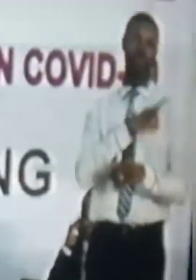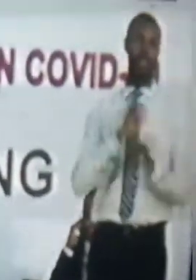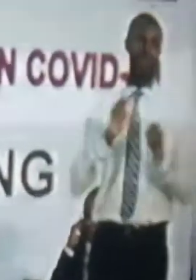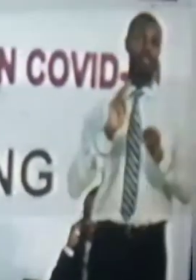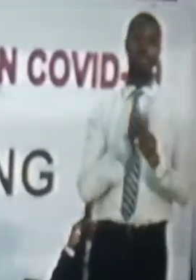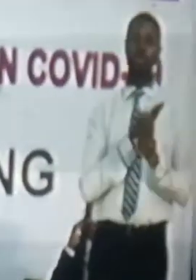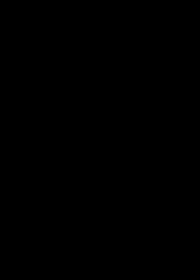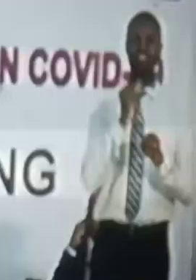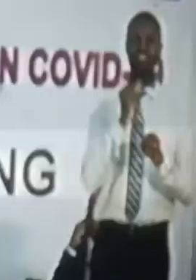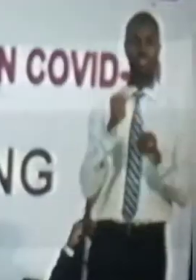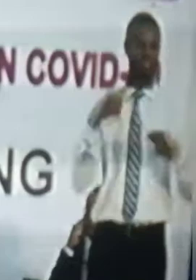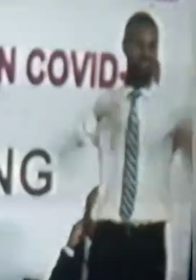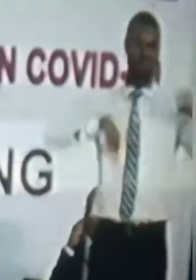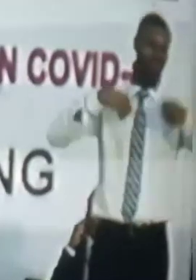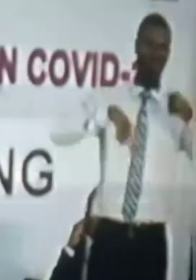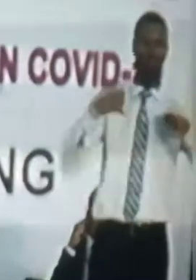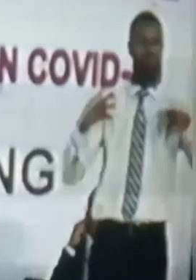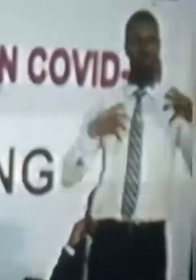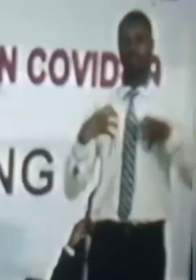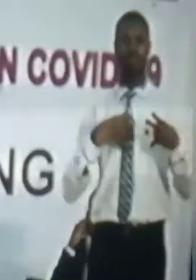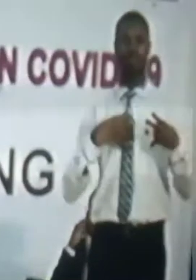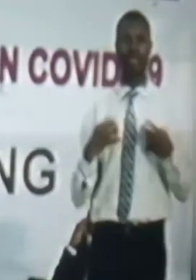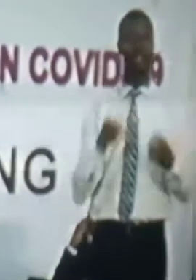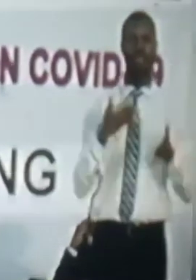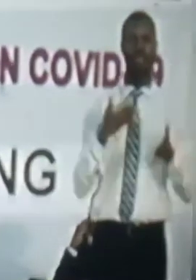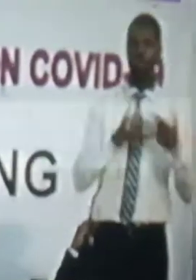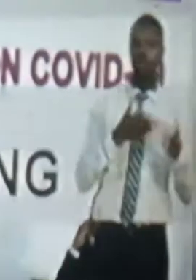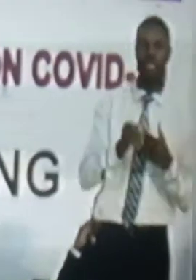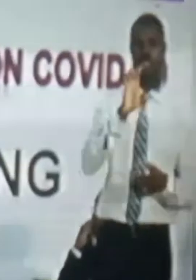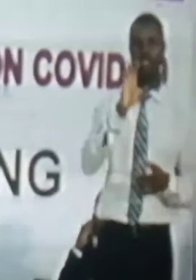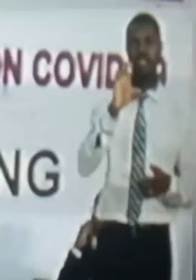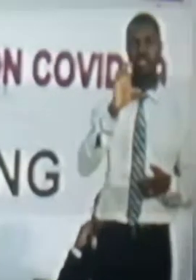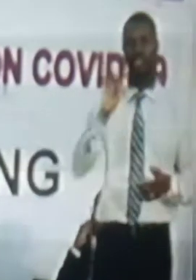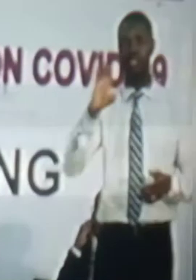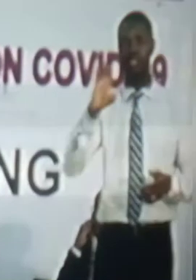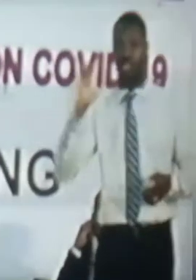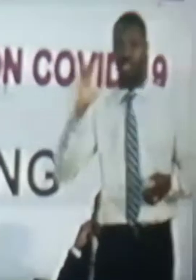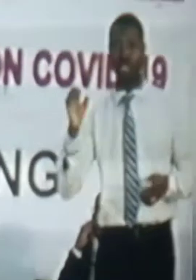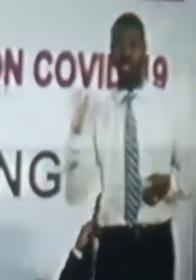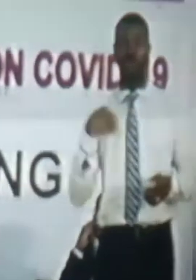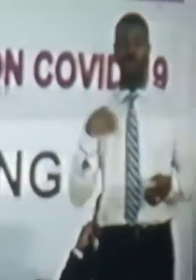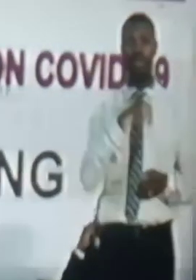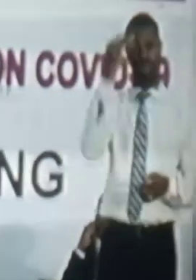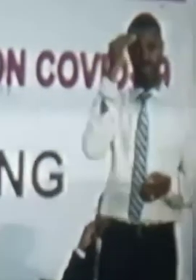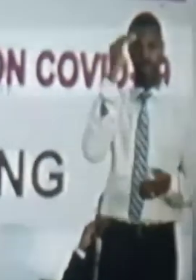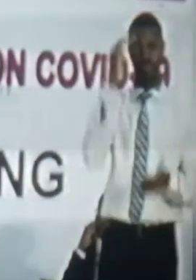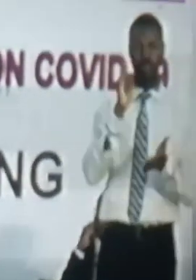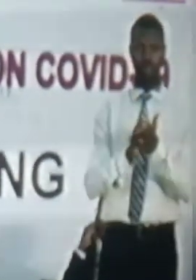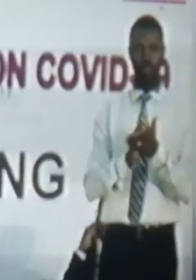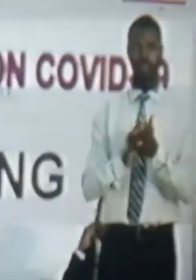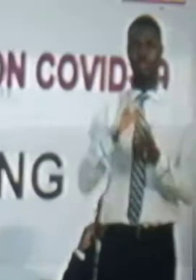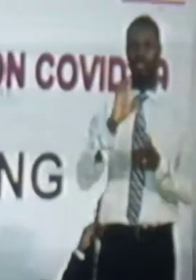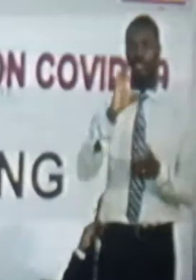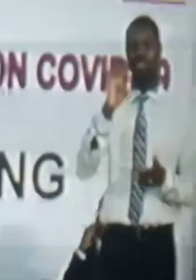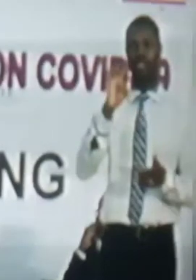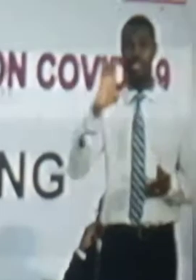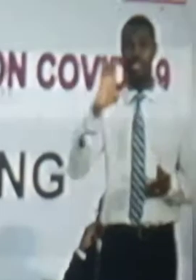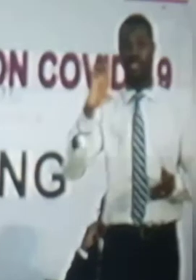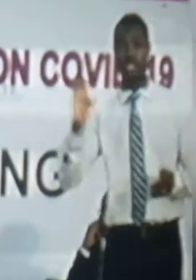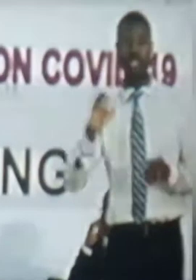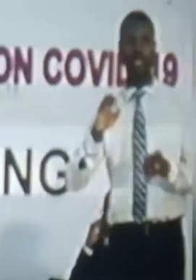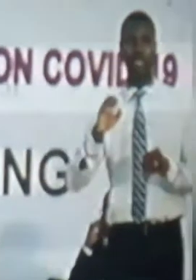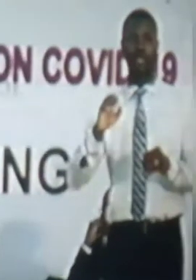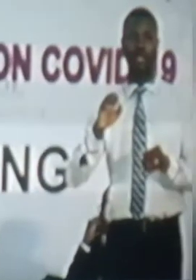CC is CC. All of you know that they are the ones that are building our railway from Ibadan